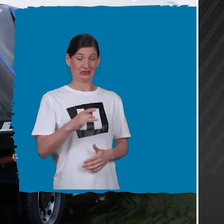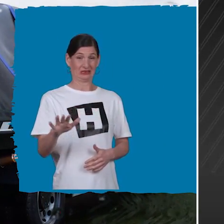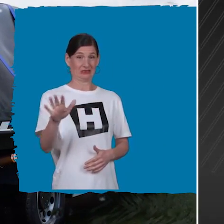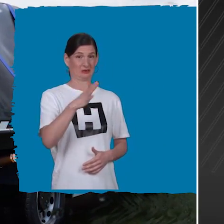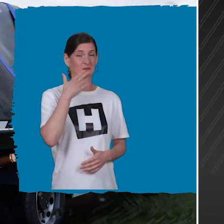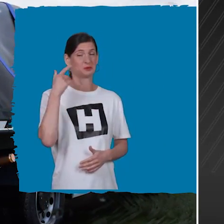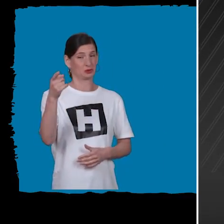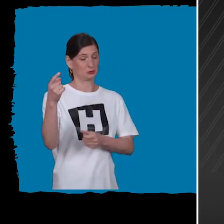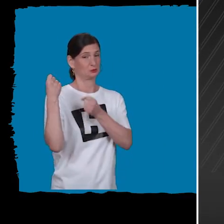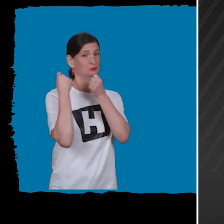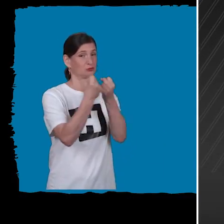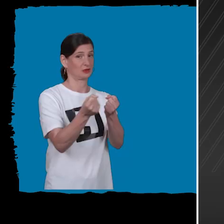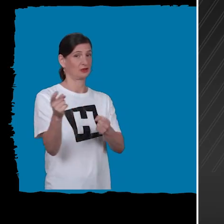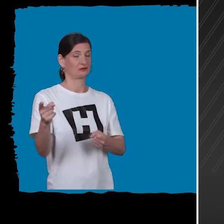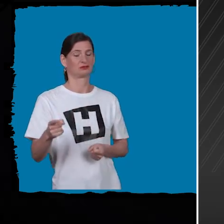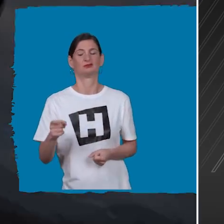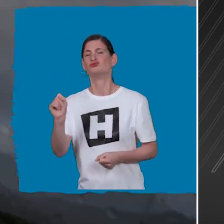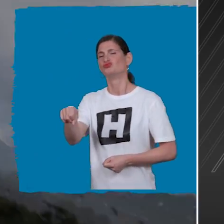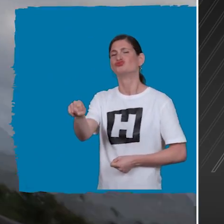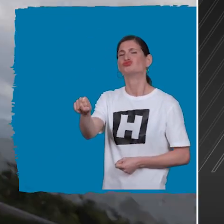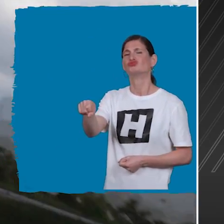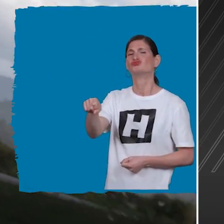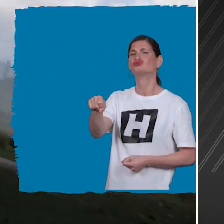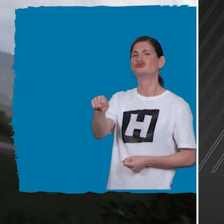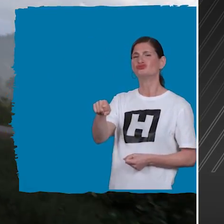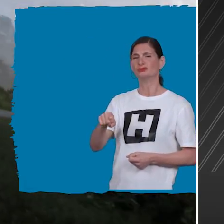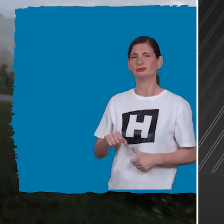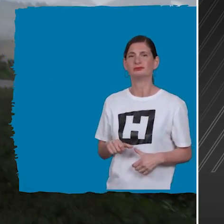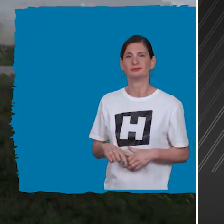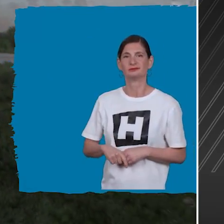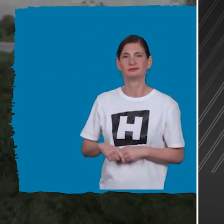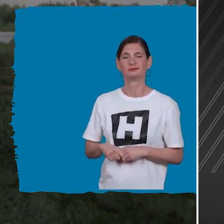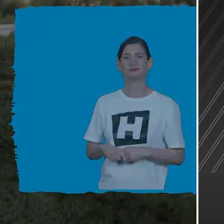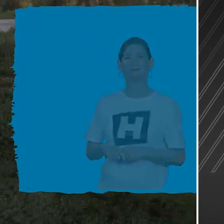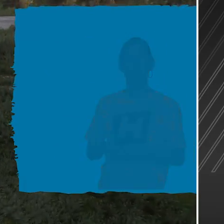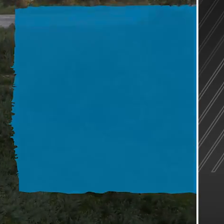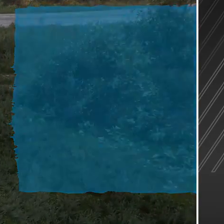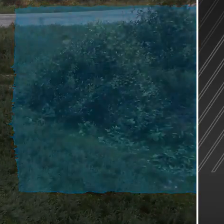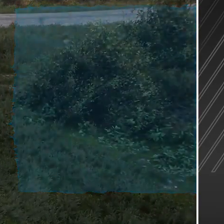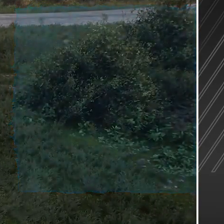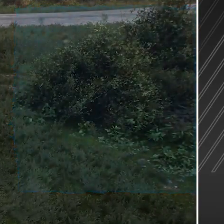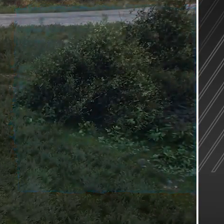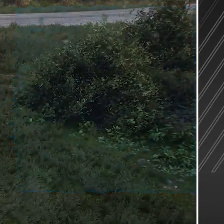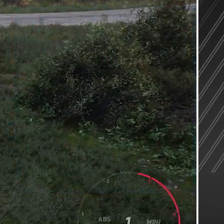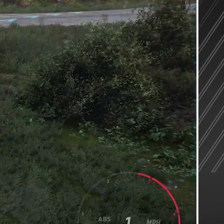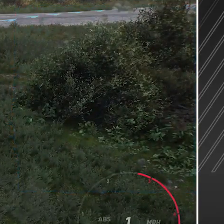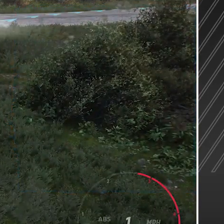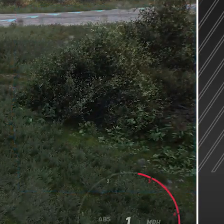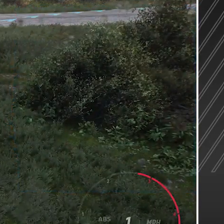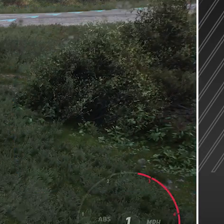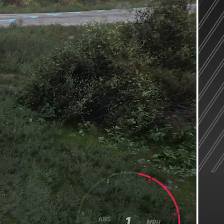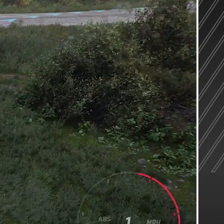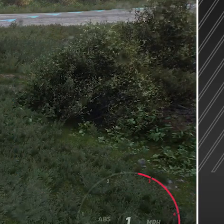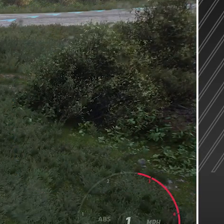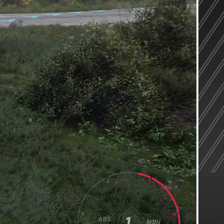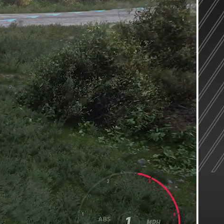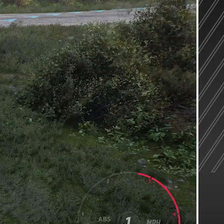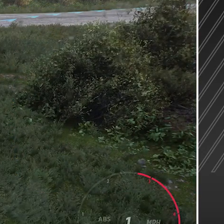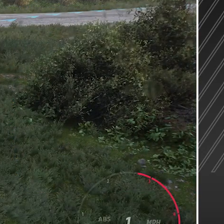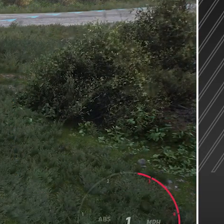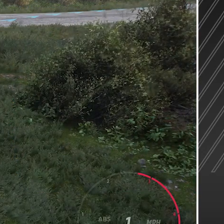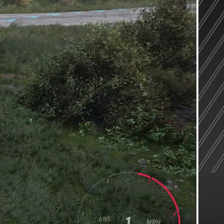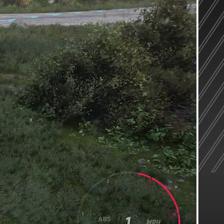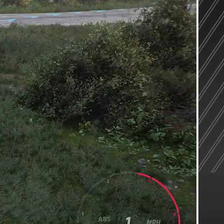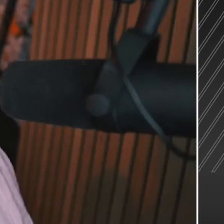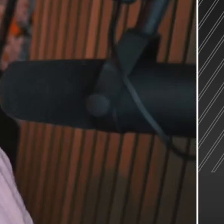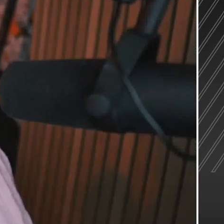language always has, which is things like emotional content and sarcasm and irony all get lost. And so it's really exciting to have sign language to